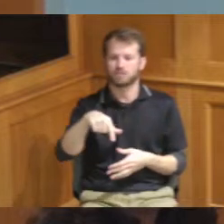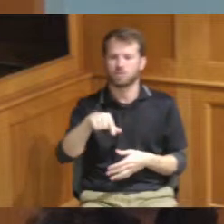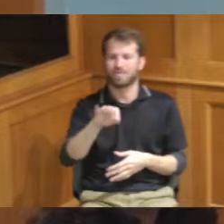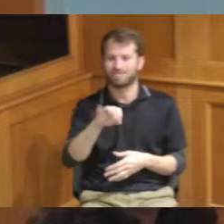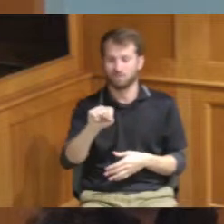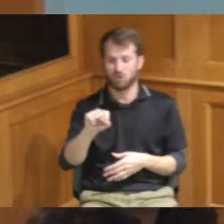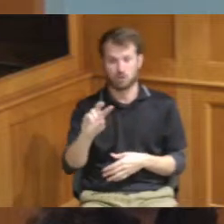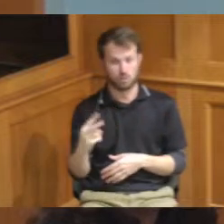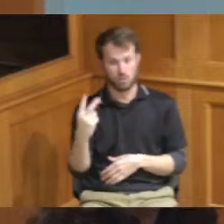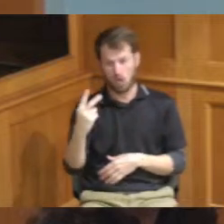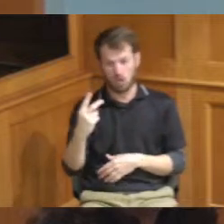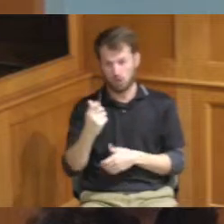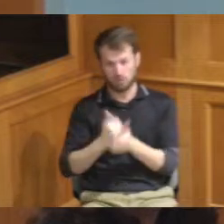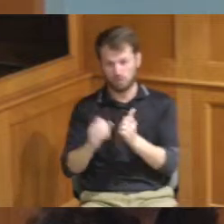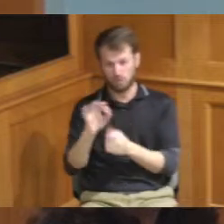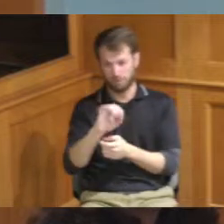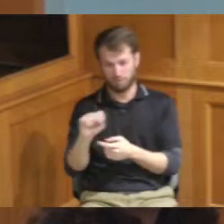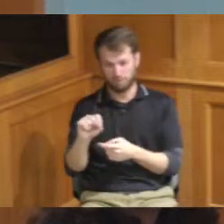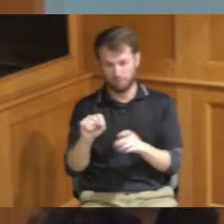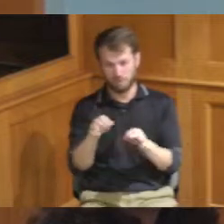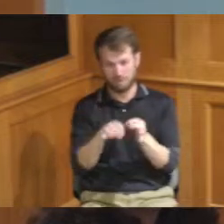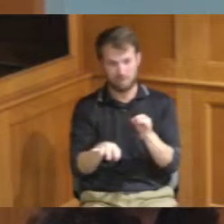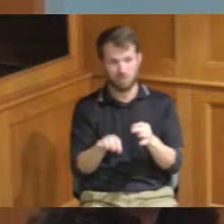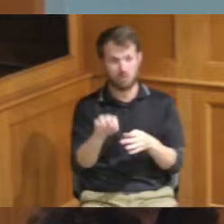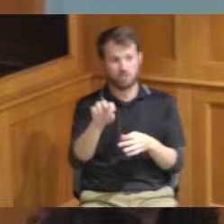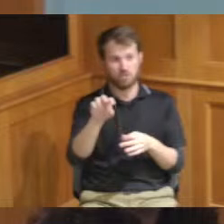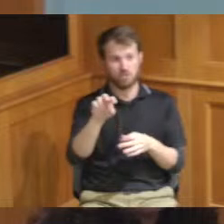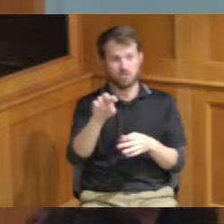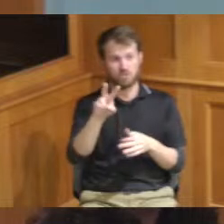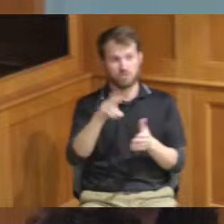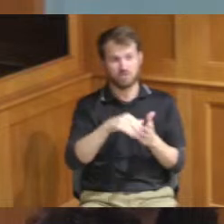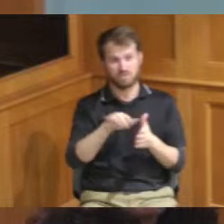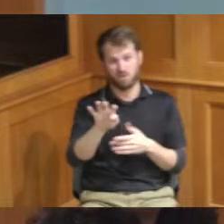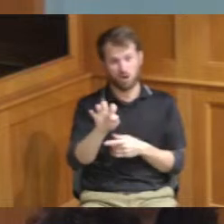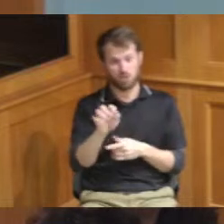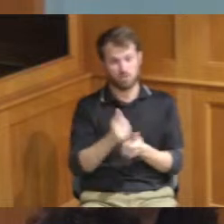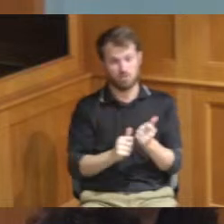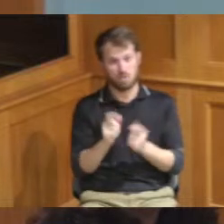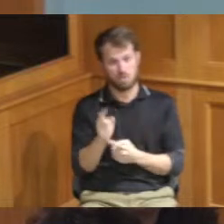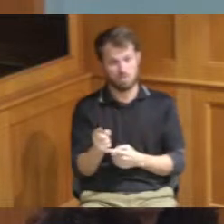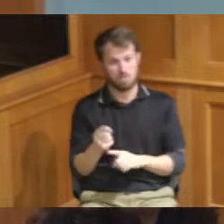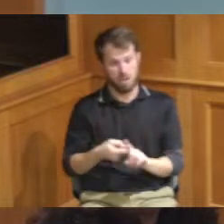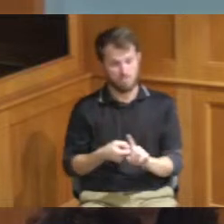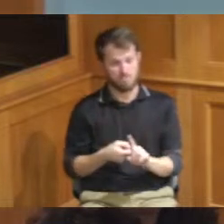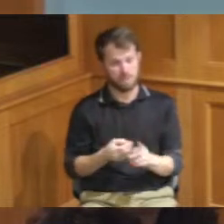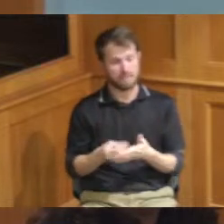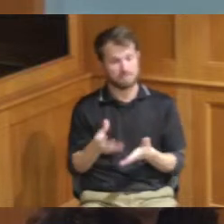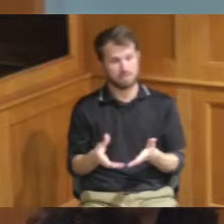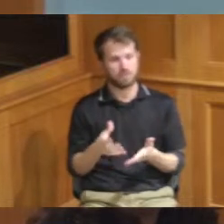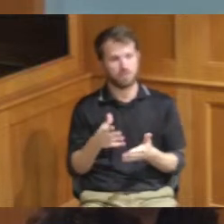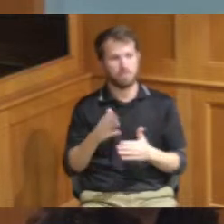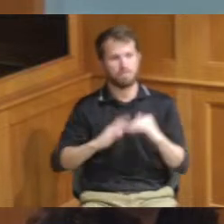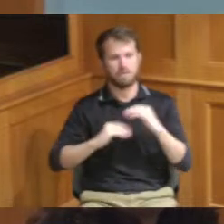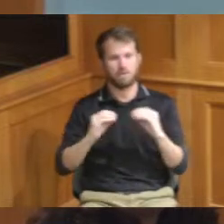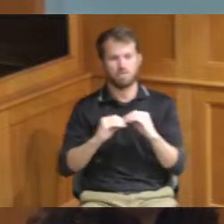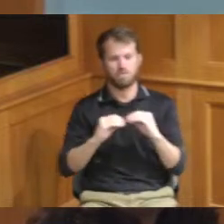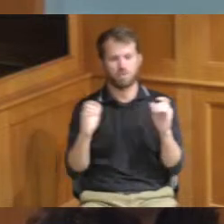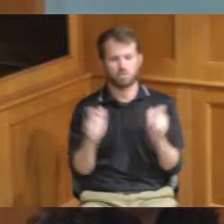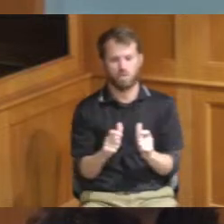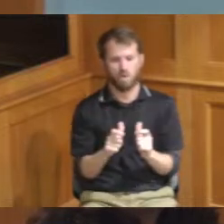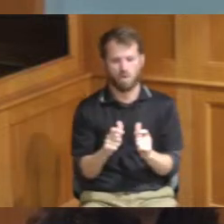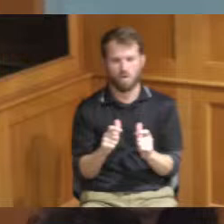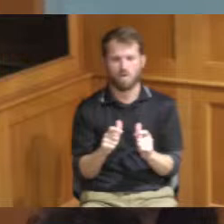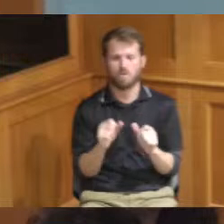foot, simple math, that's $2,400 a month. That gets pretty expensive. So you build smaller units, we're able